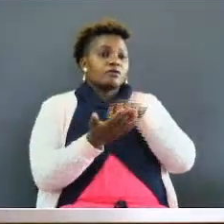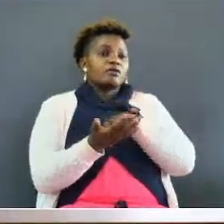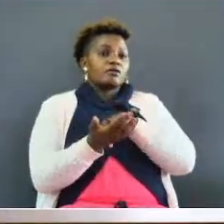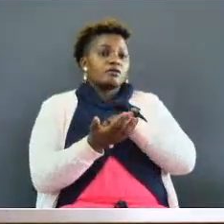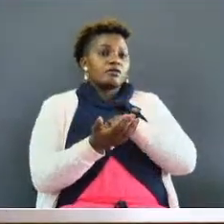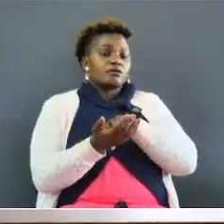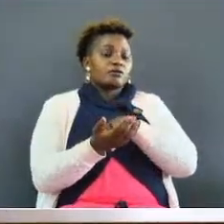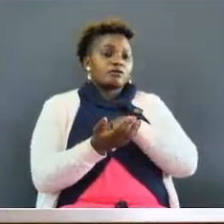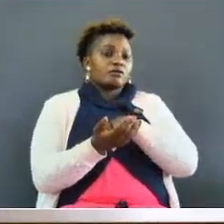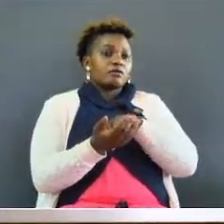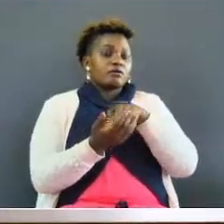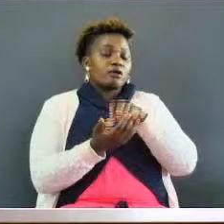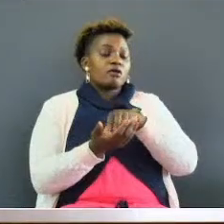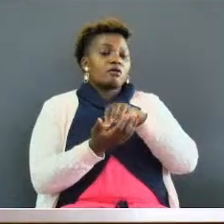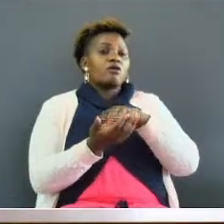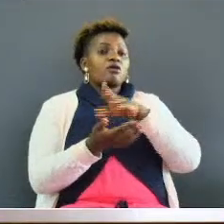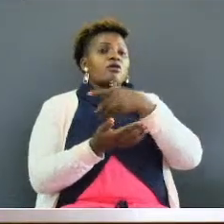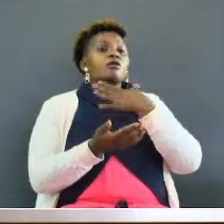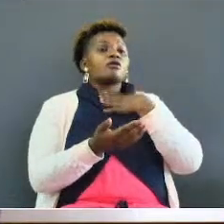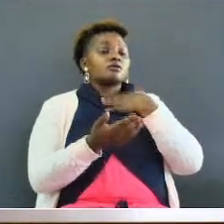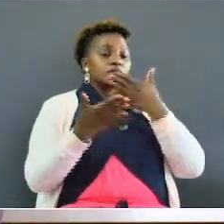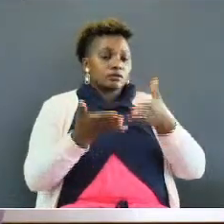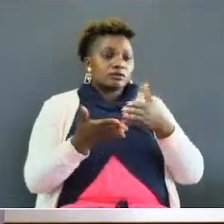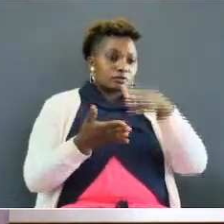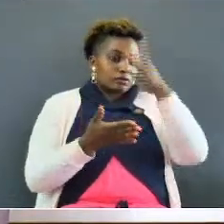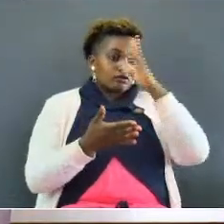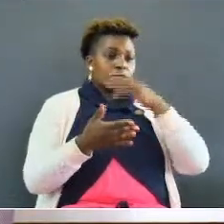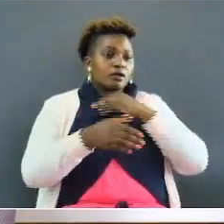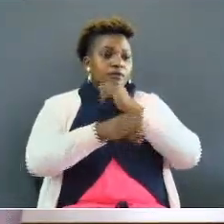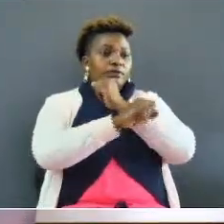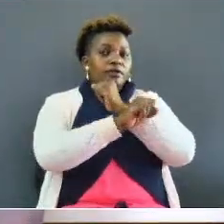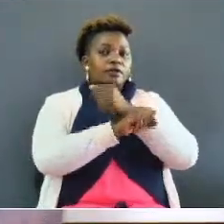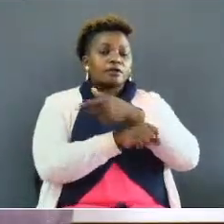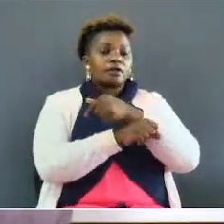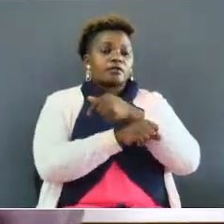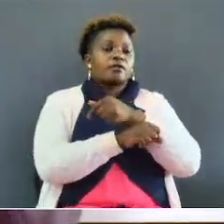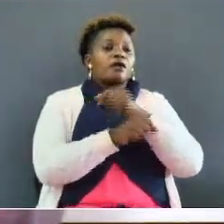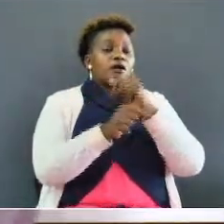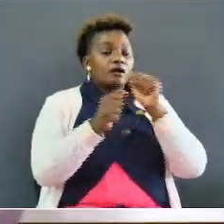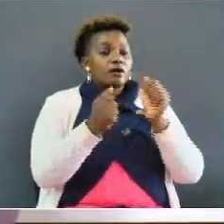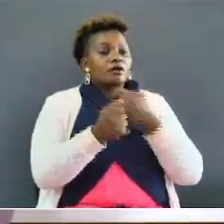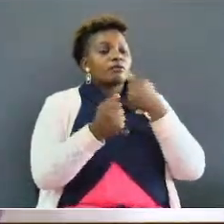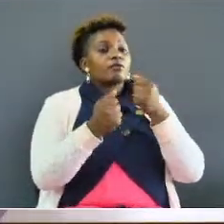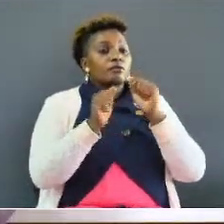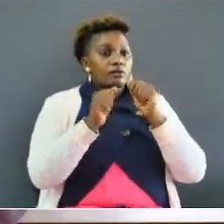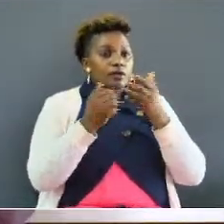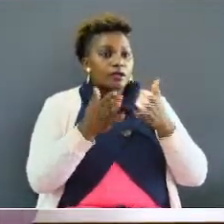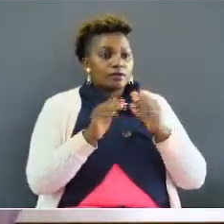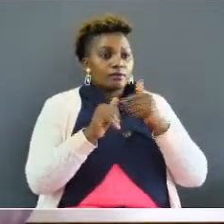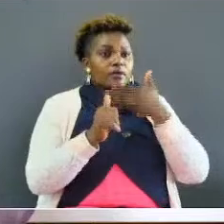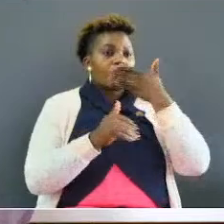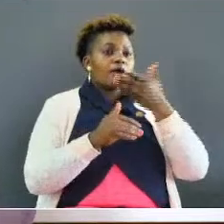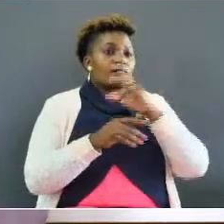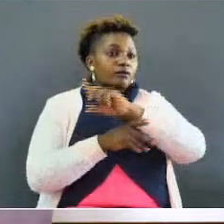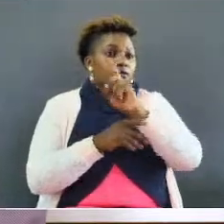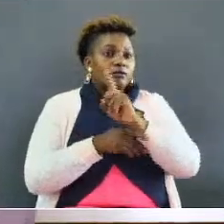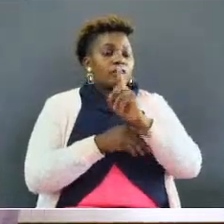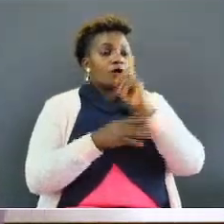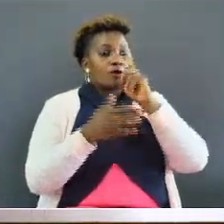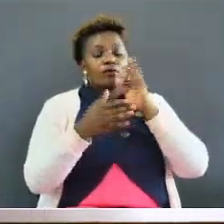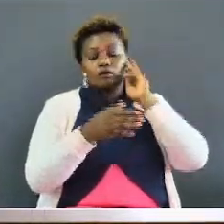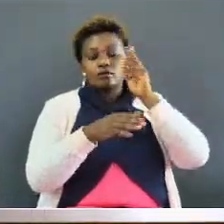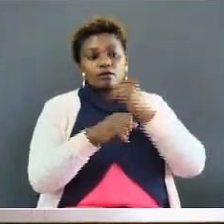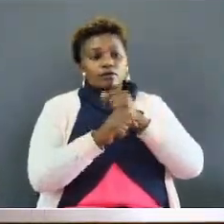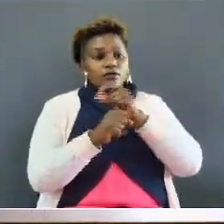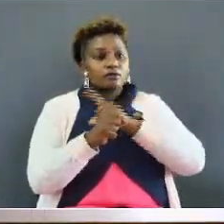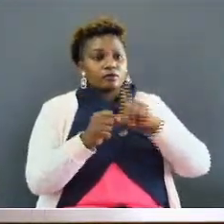because we all here because God has protected us. We can all answer the question, what shall I do to